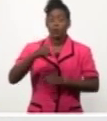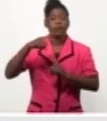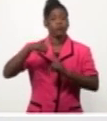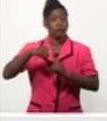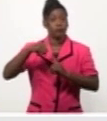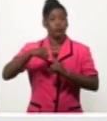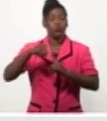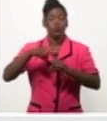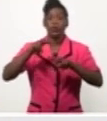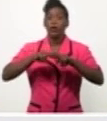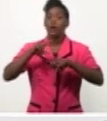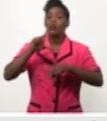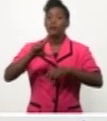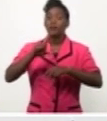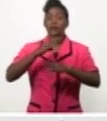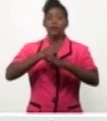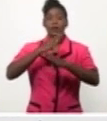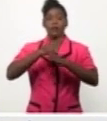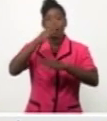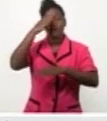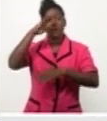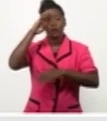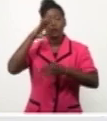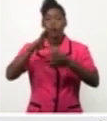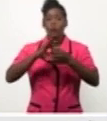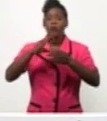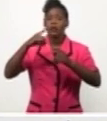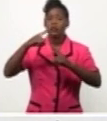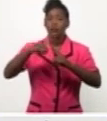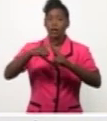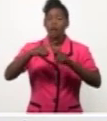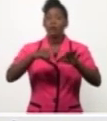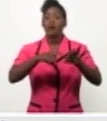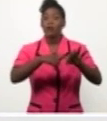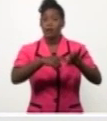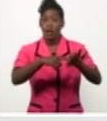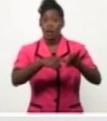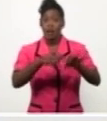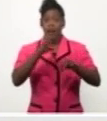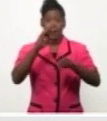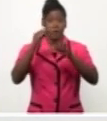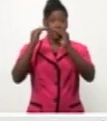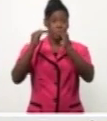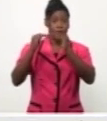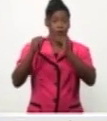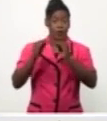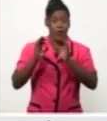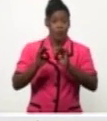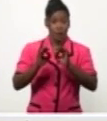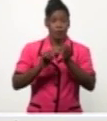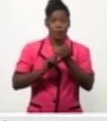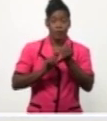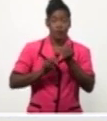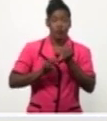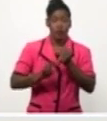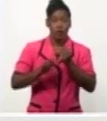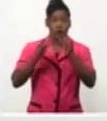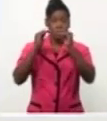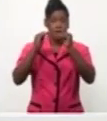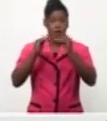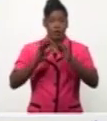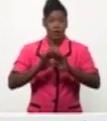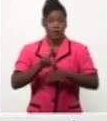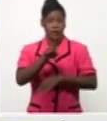Espíritus, Camagüey, Las Tunas, Holguín, Santiago de Cuba, Guantánamo, and the Isle of Youth